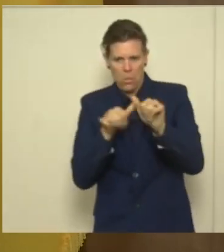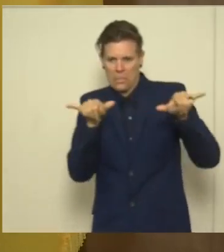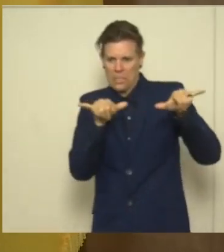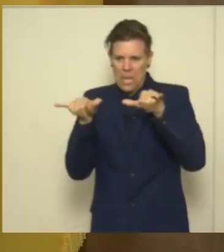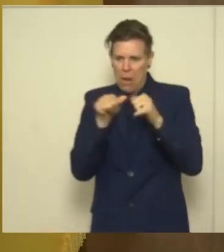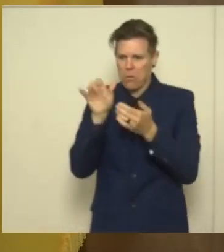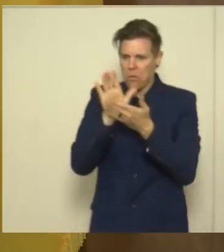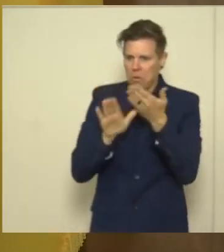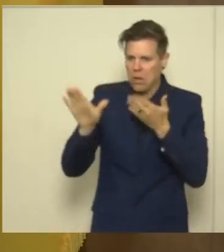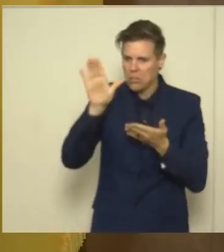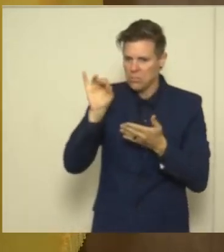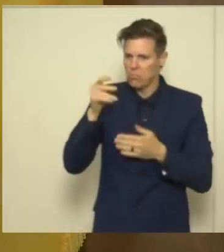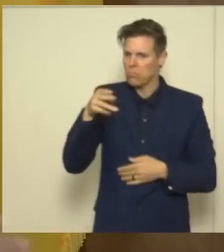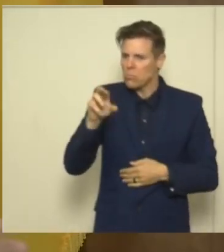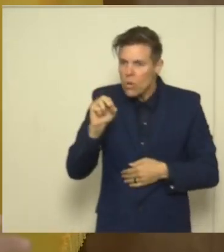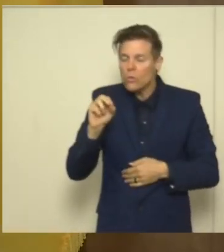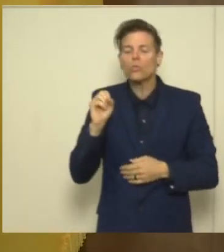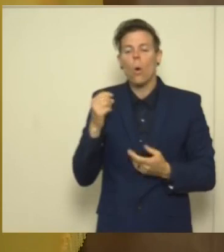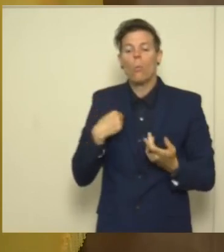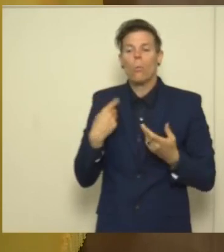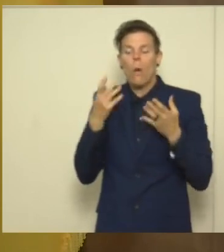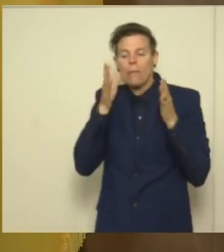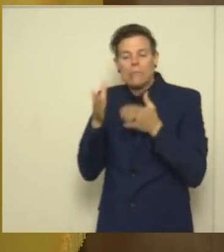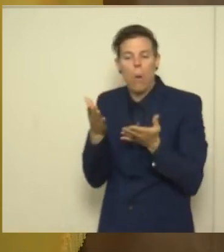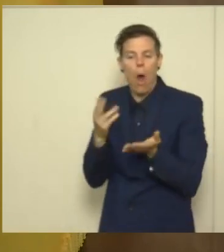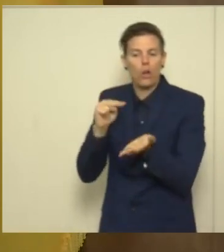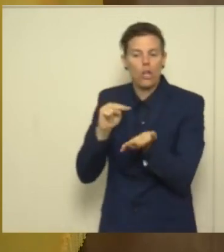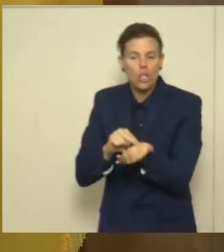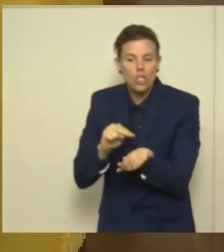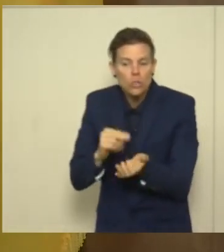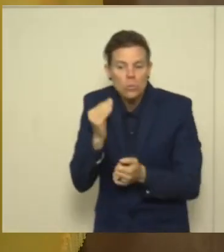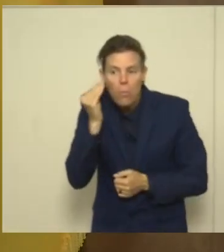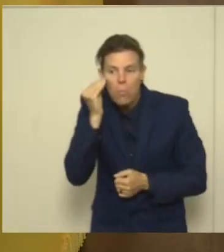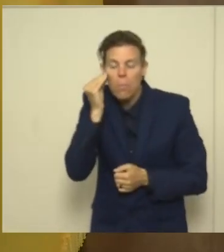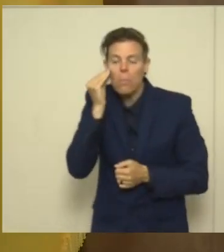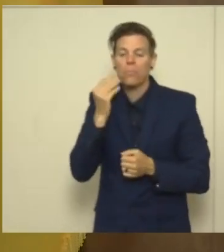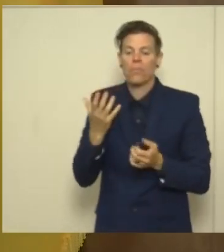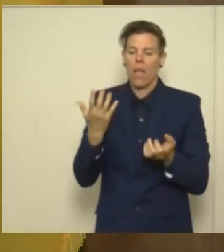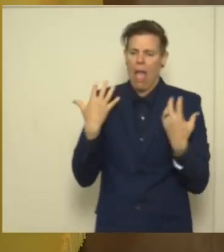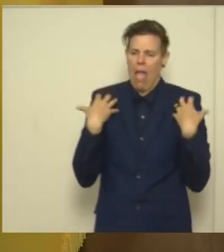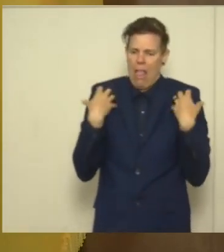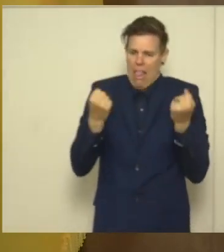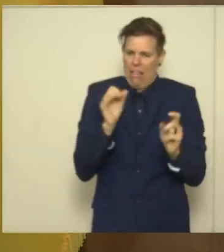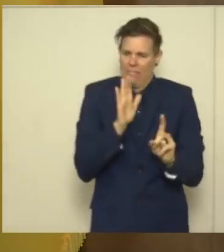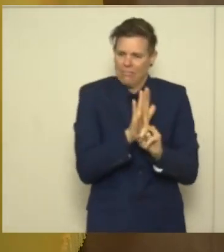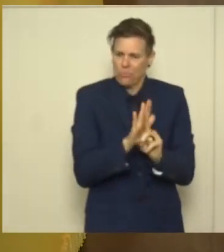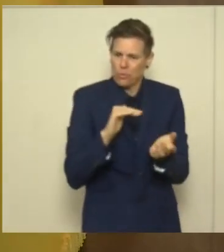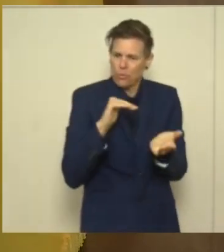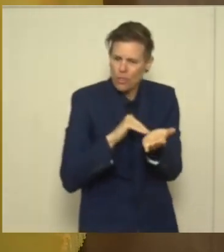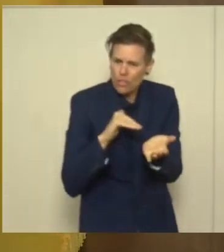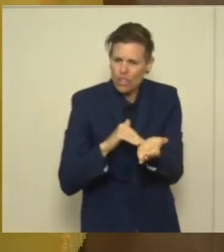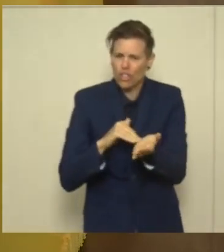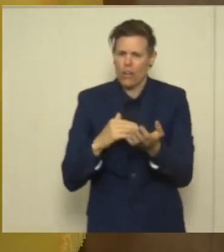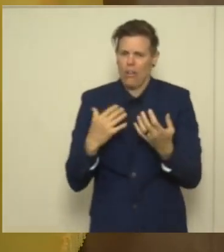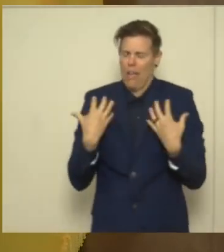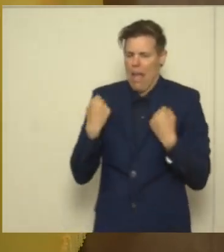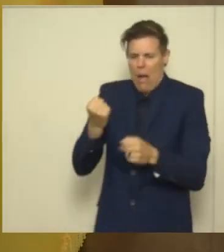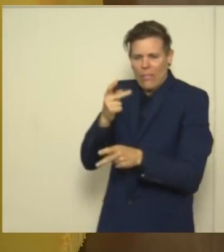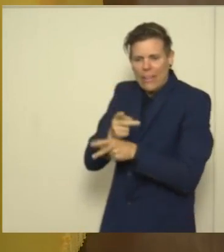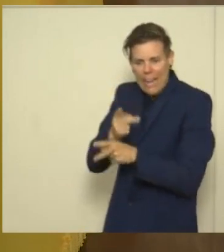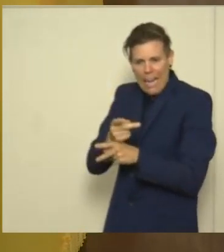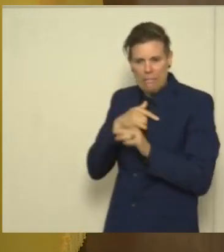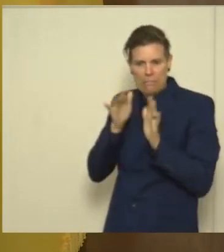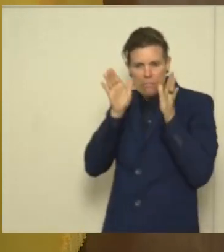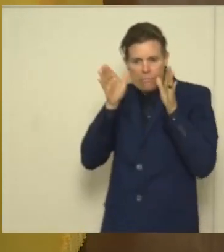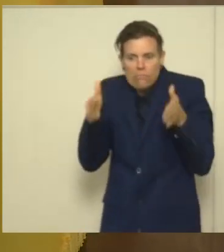nursing homes and making sure healthcare workers, and there are some collegiate and professional teams who have access and have